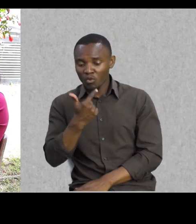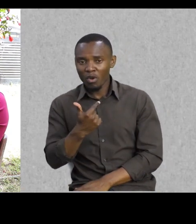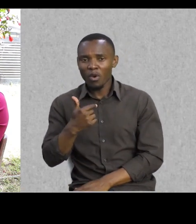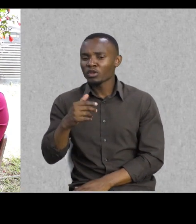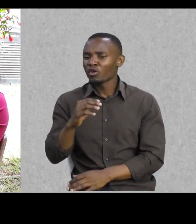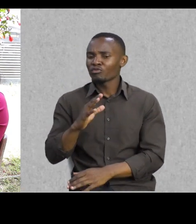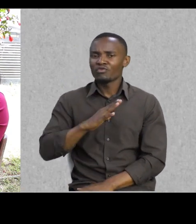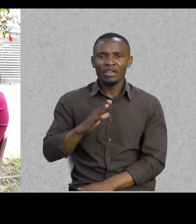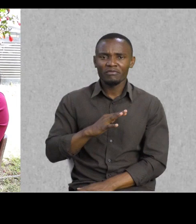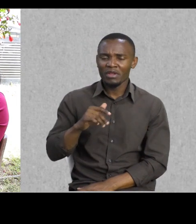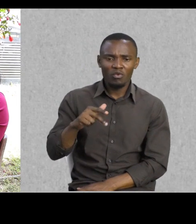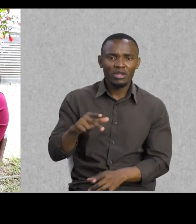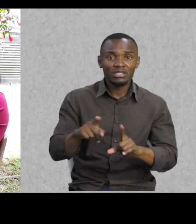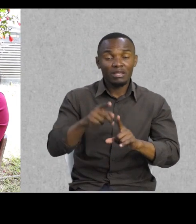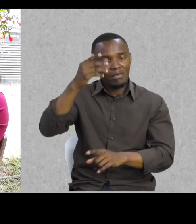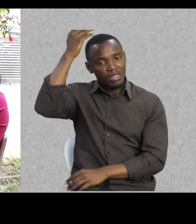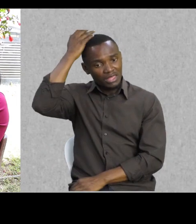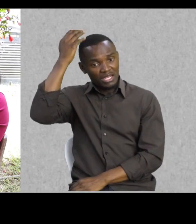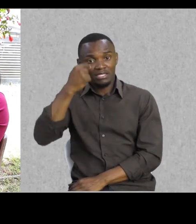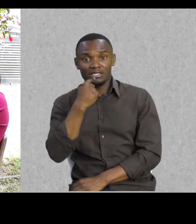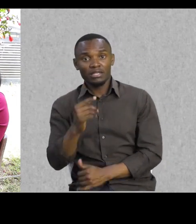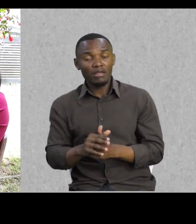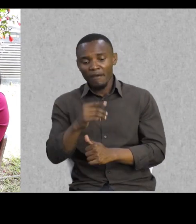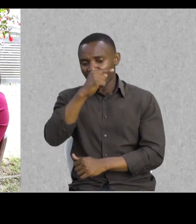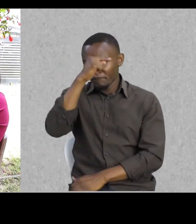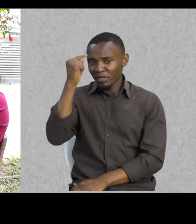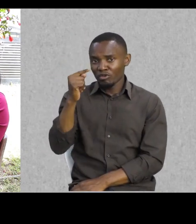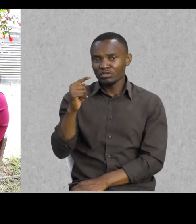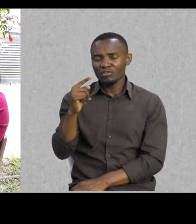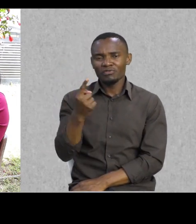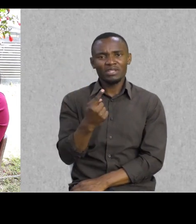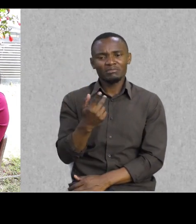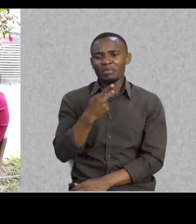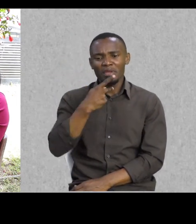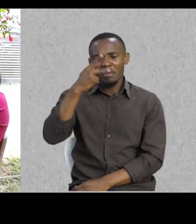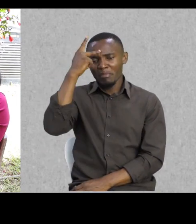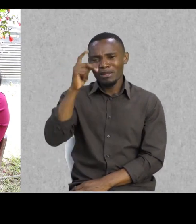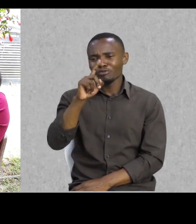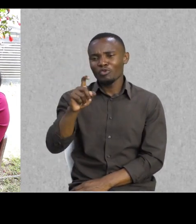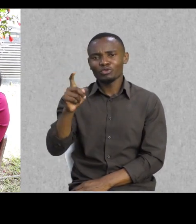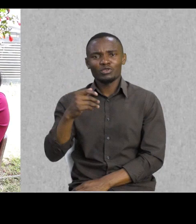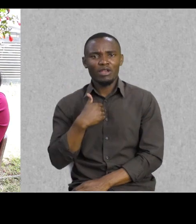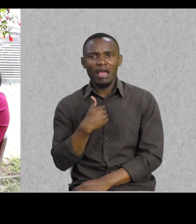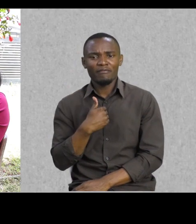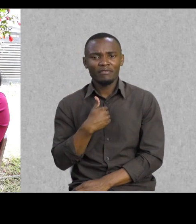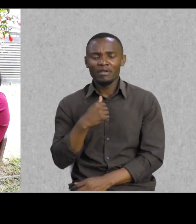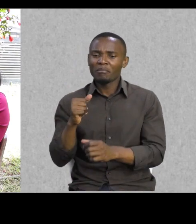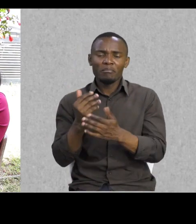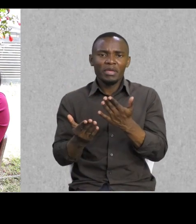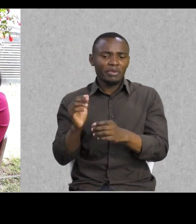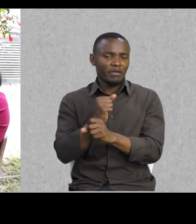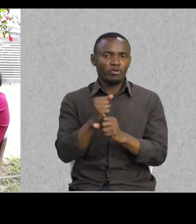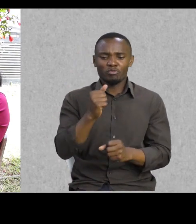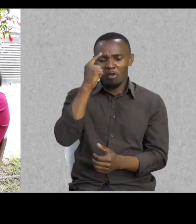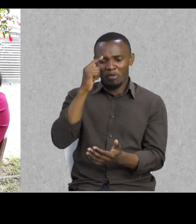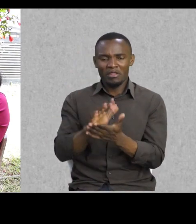okay, and even through the nurses, because first as a parent I know she had many questions. She could not believe